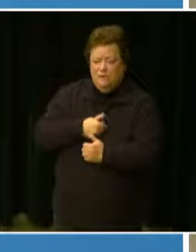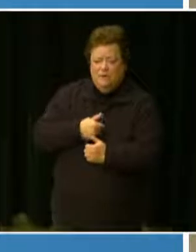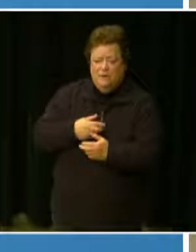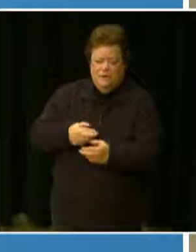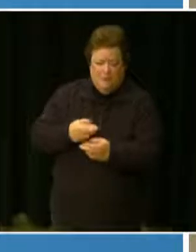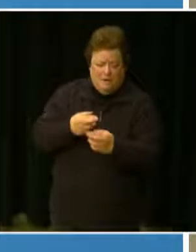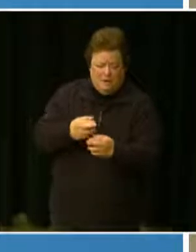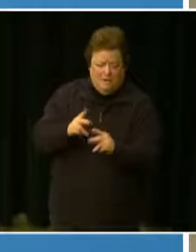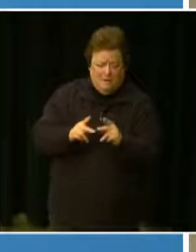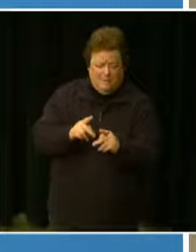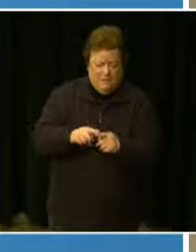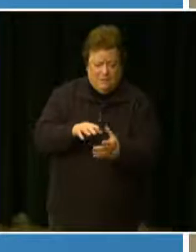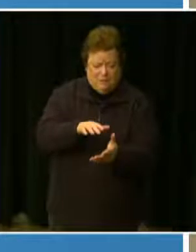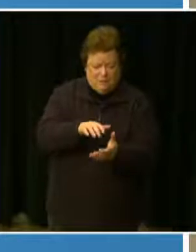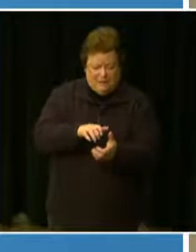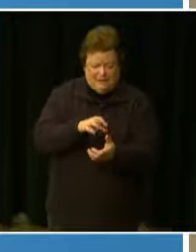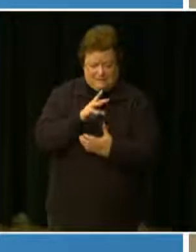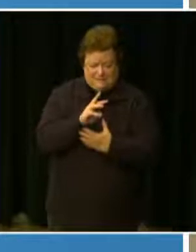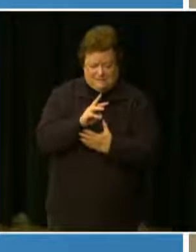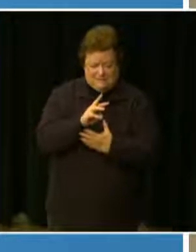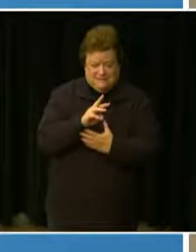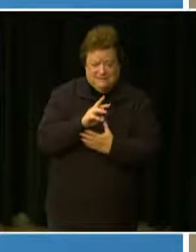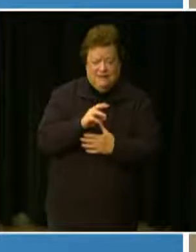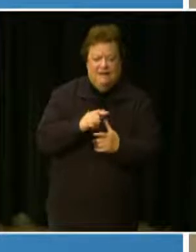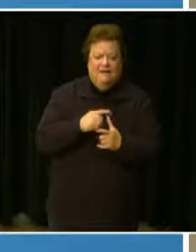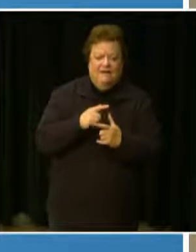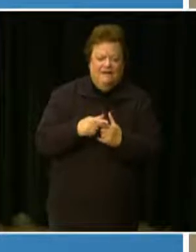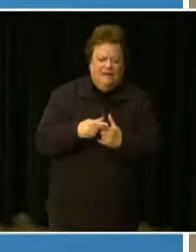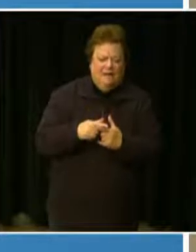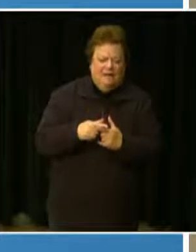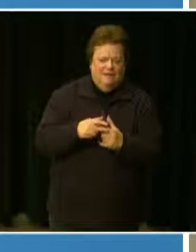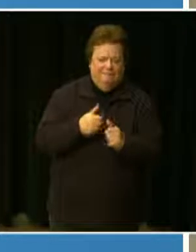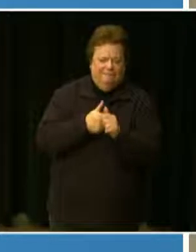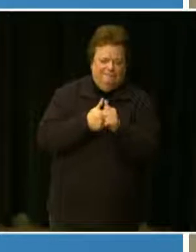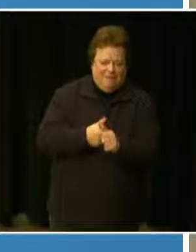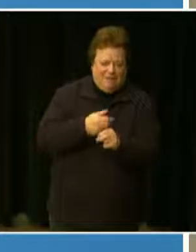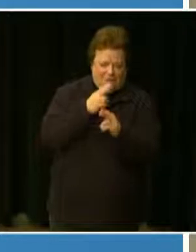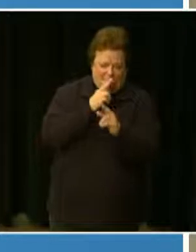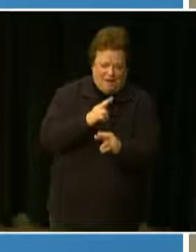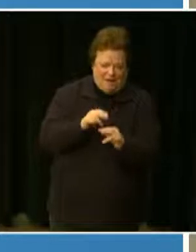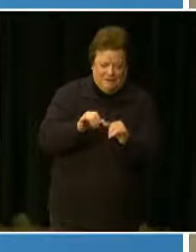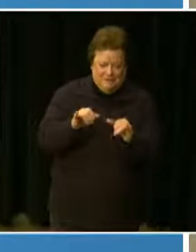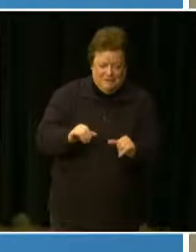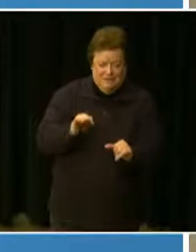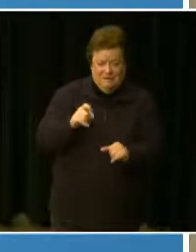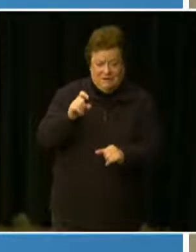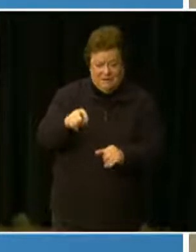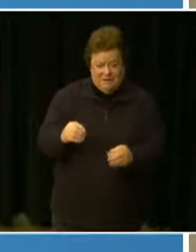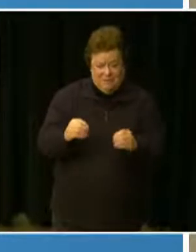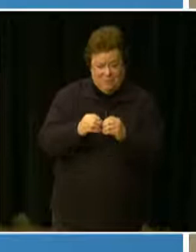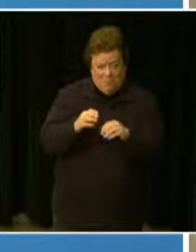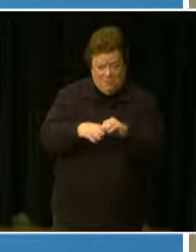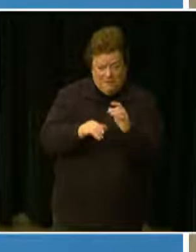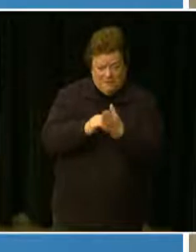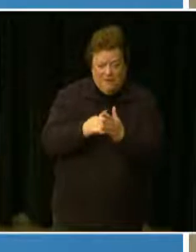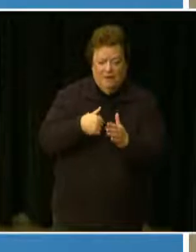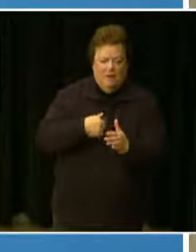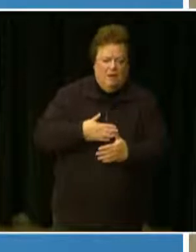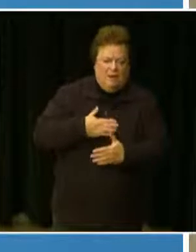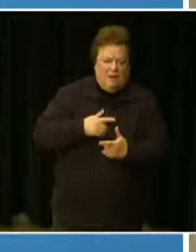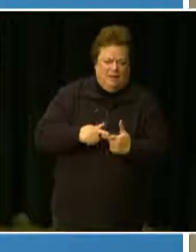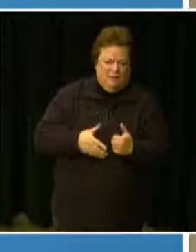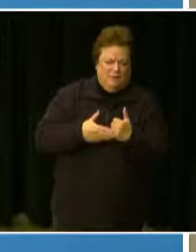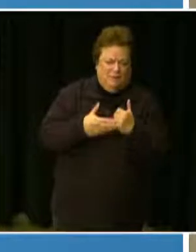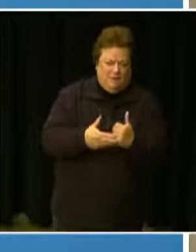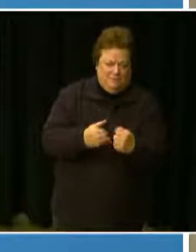6 to begin with, and it's on the honor system. And if they need more than that, we're happy to help them